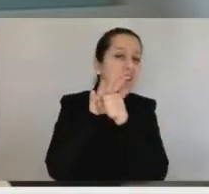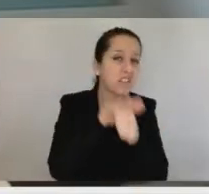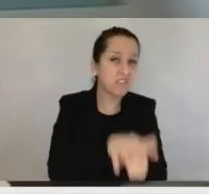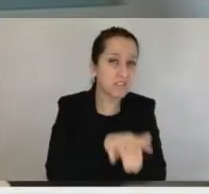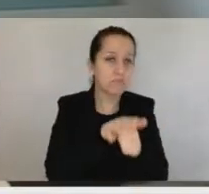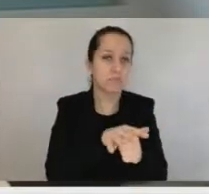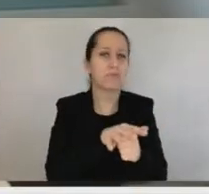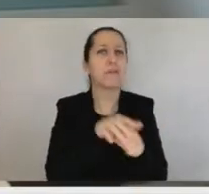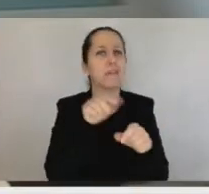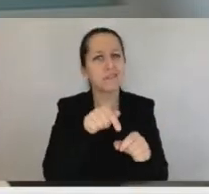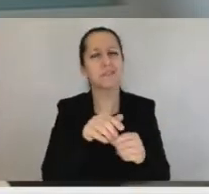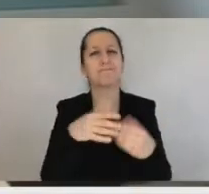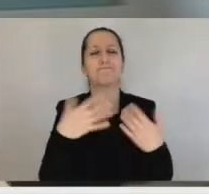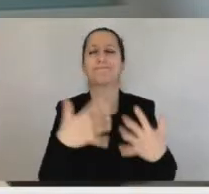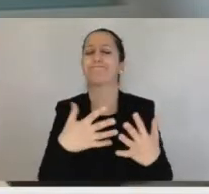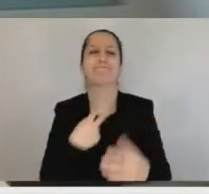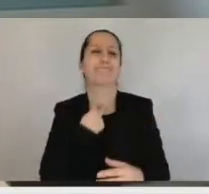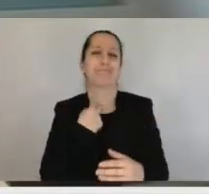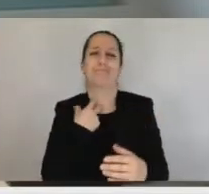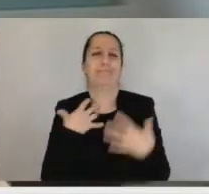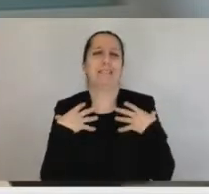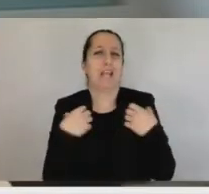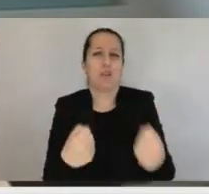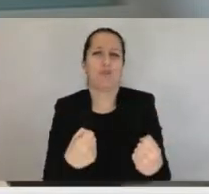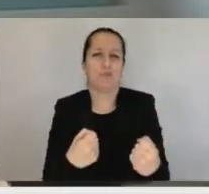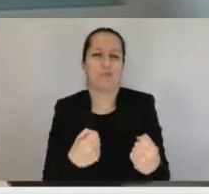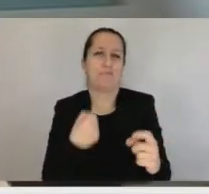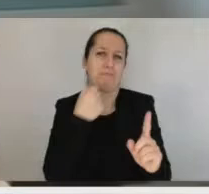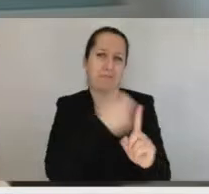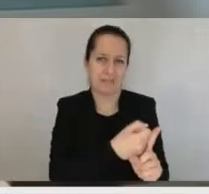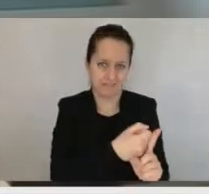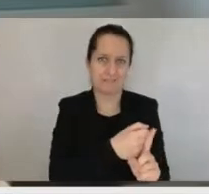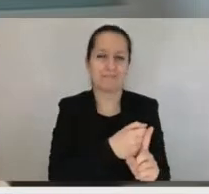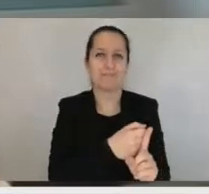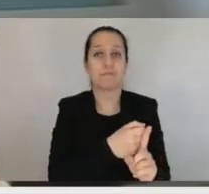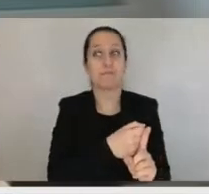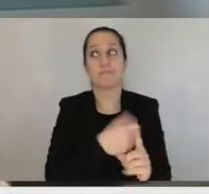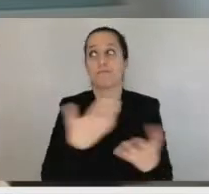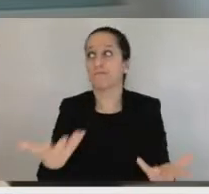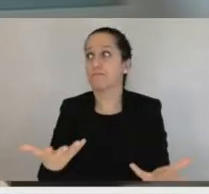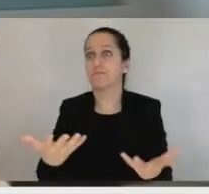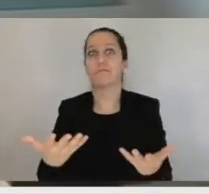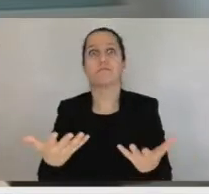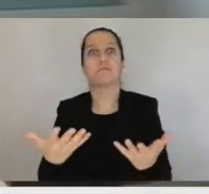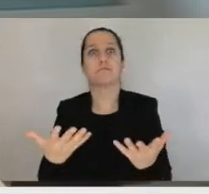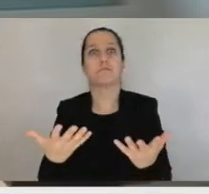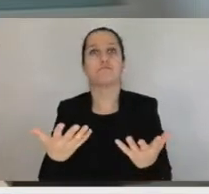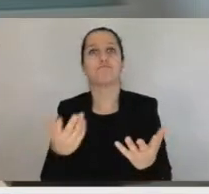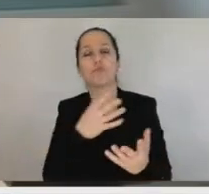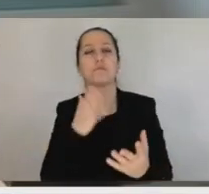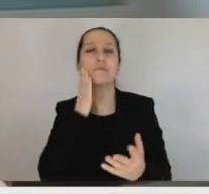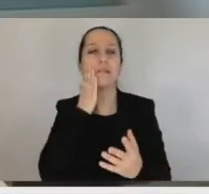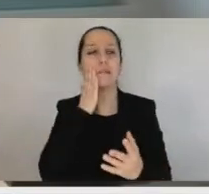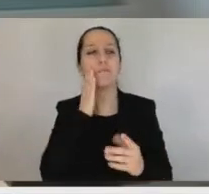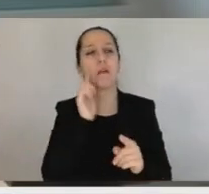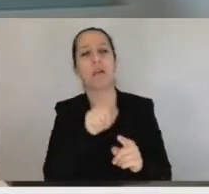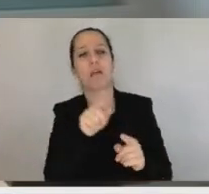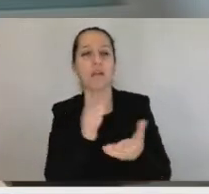experience of discrimination and racism is a hazard to health,